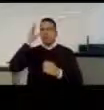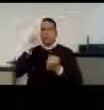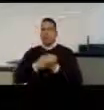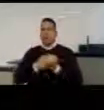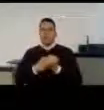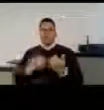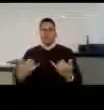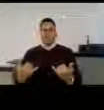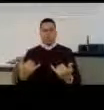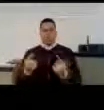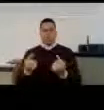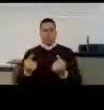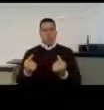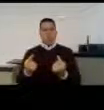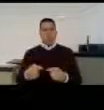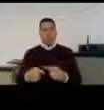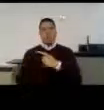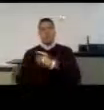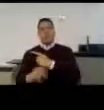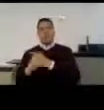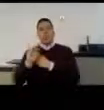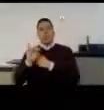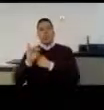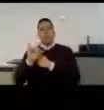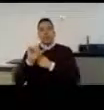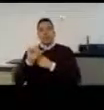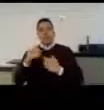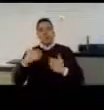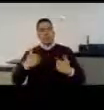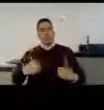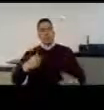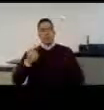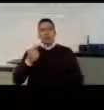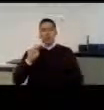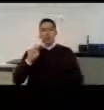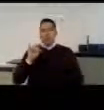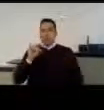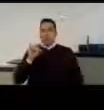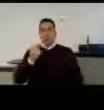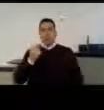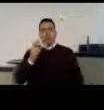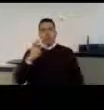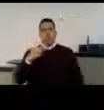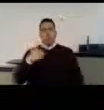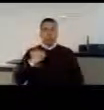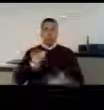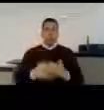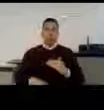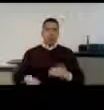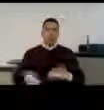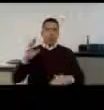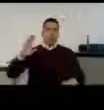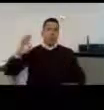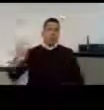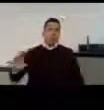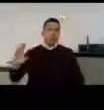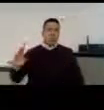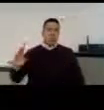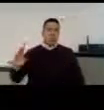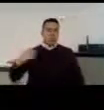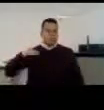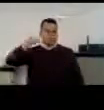Happy to. Hi, y'all. Hey. I am Michelle Greer. I am a born and raised